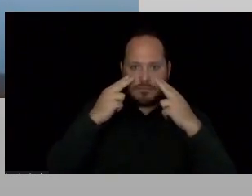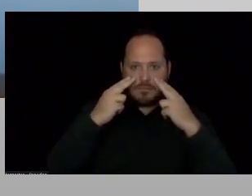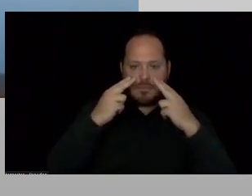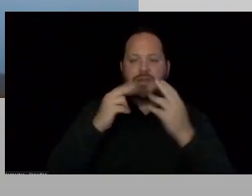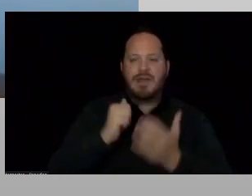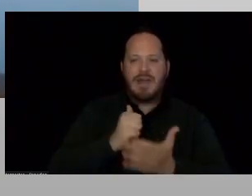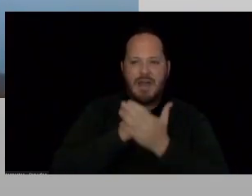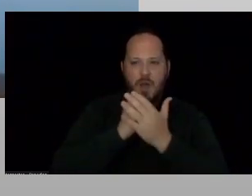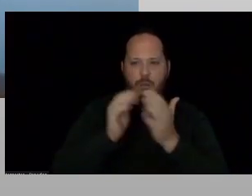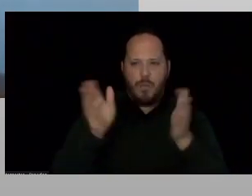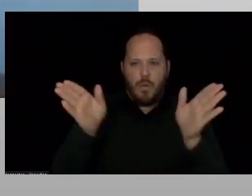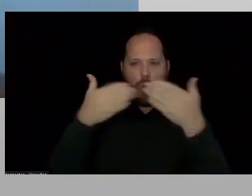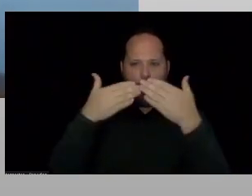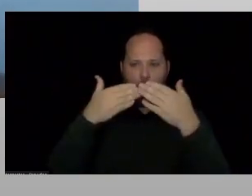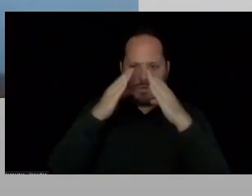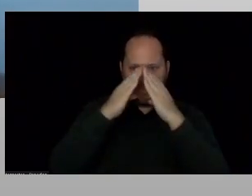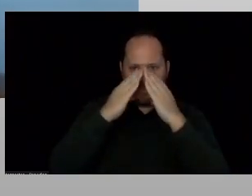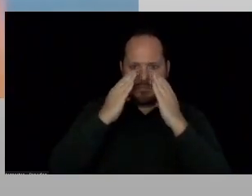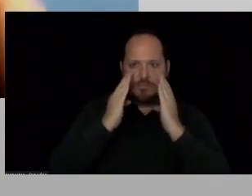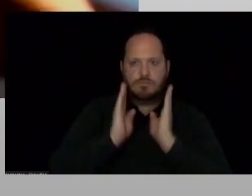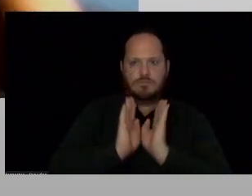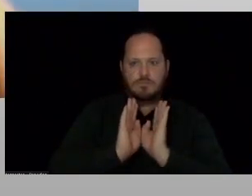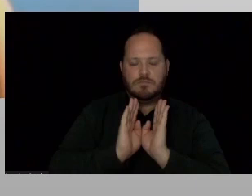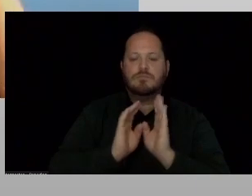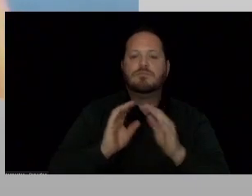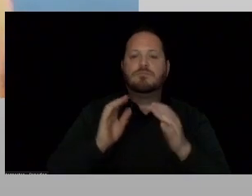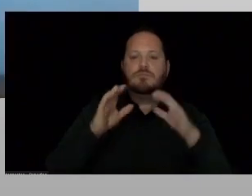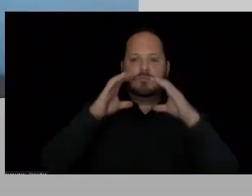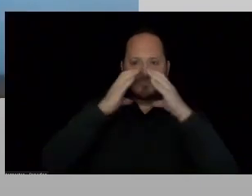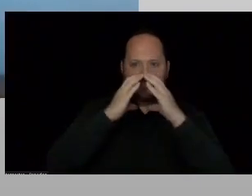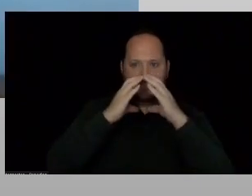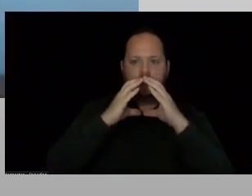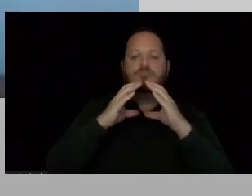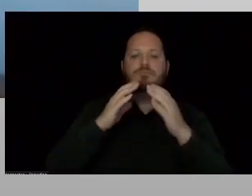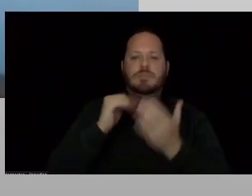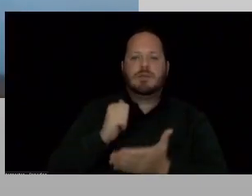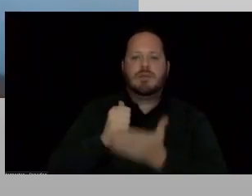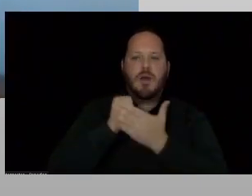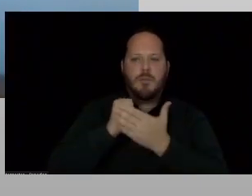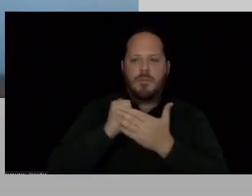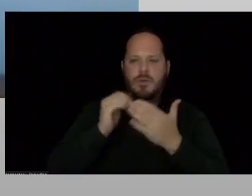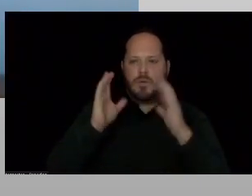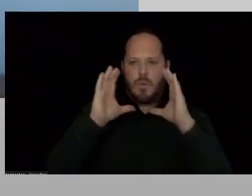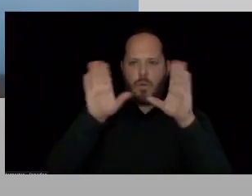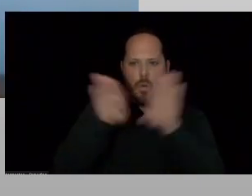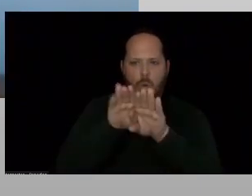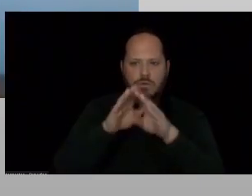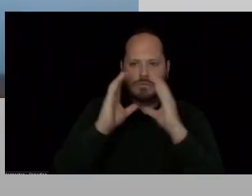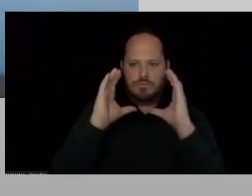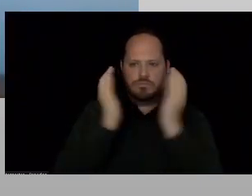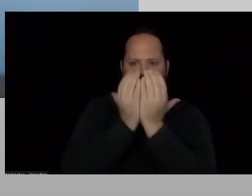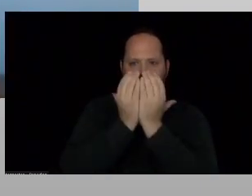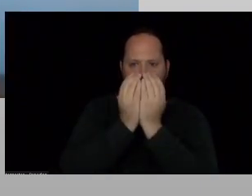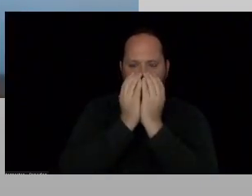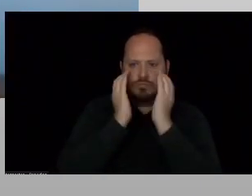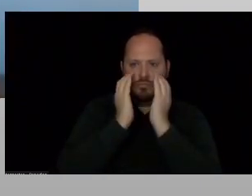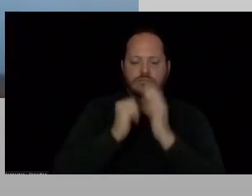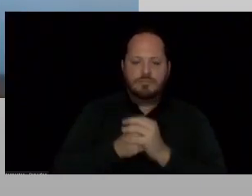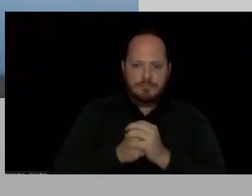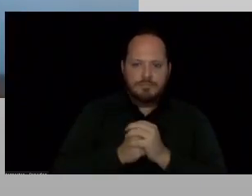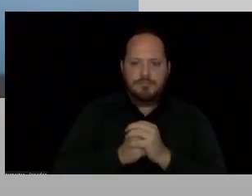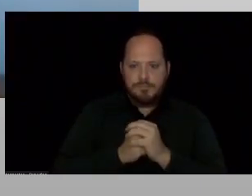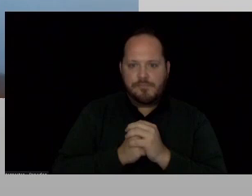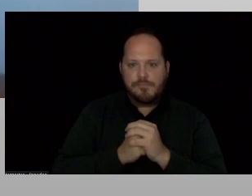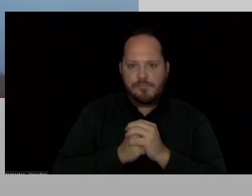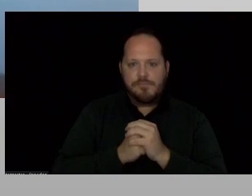and reduce gappiness, section between your nose and ears and reduce gaps there. Another key element of a mask is its ability